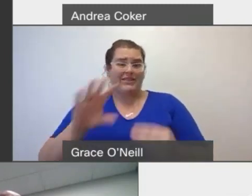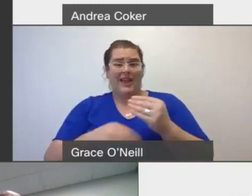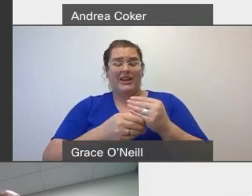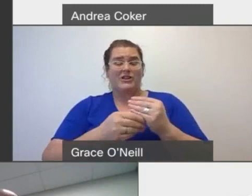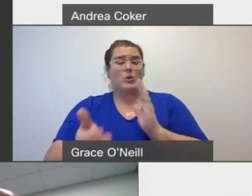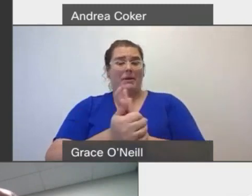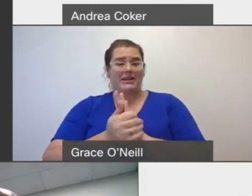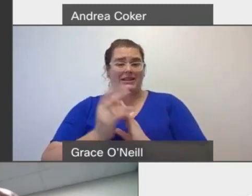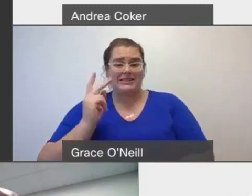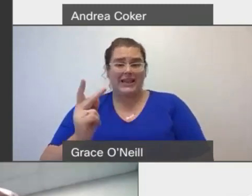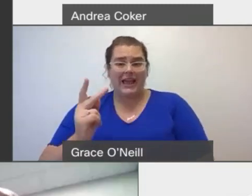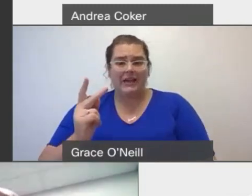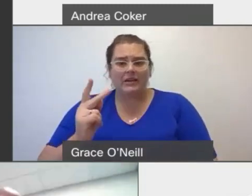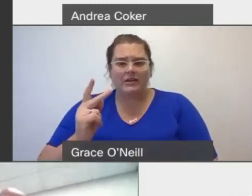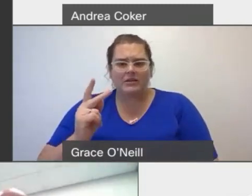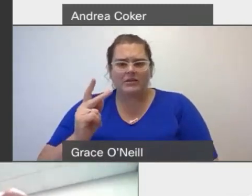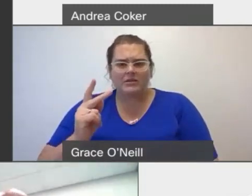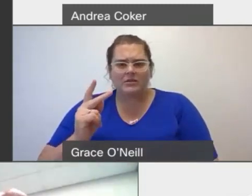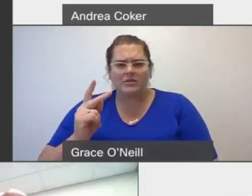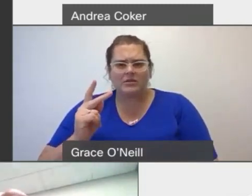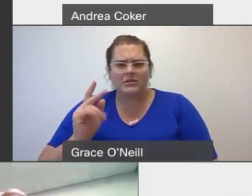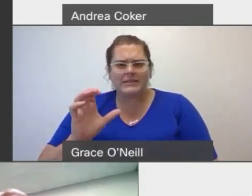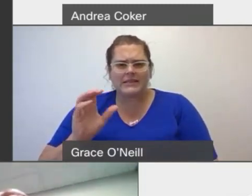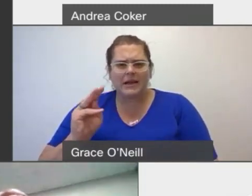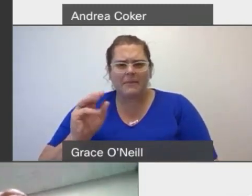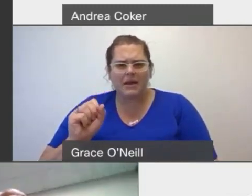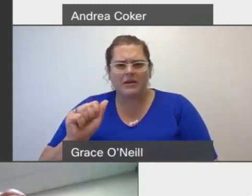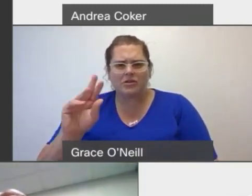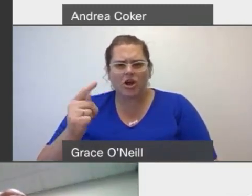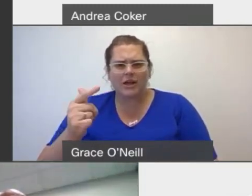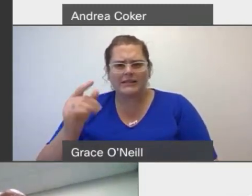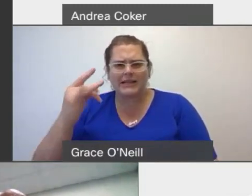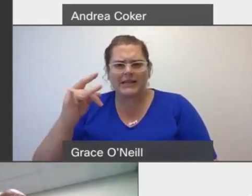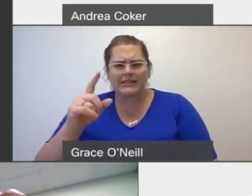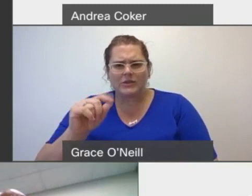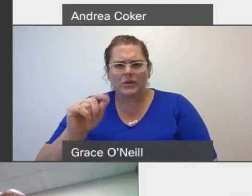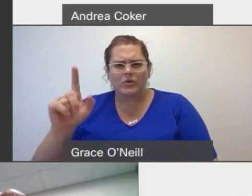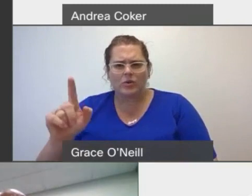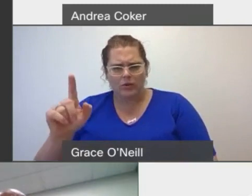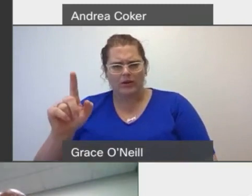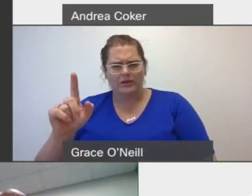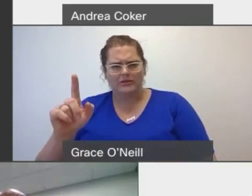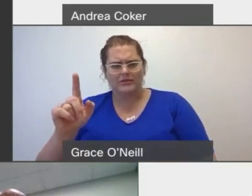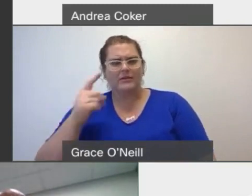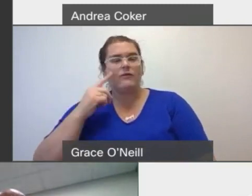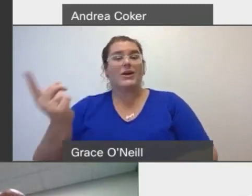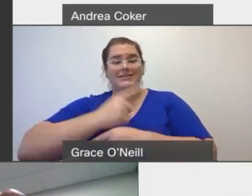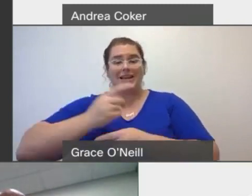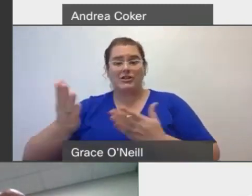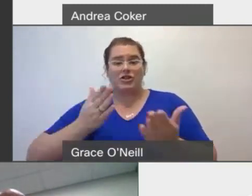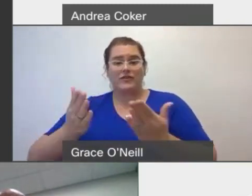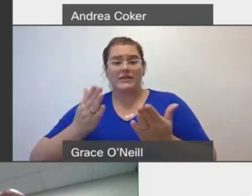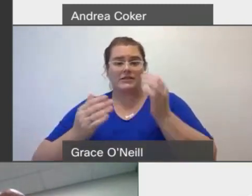K? This says CMS August 18, 2021, as it pertains to day services.